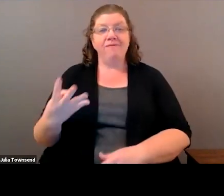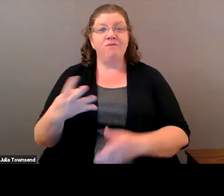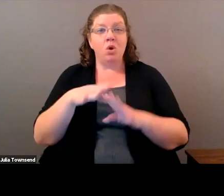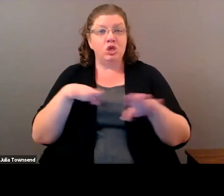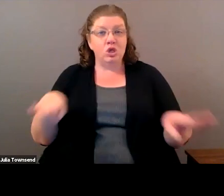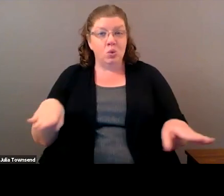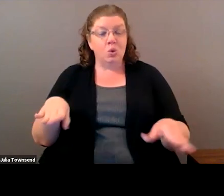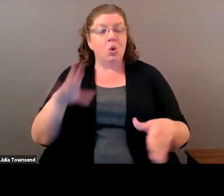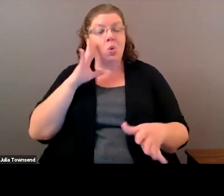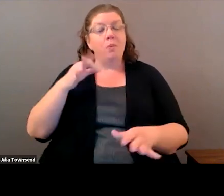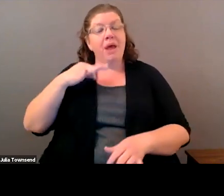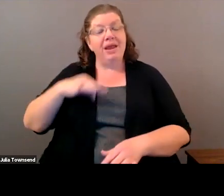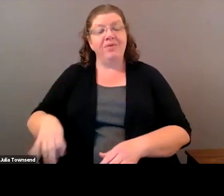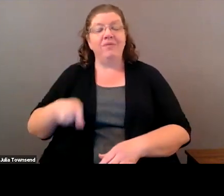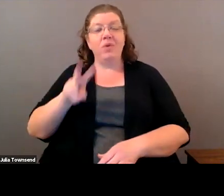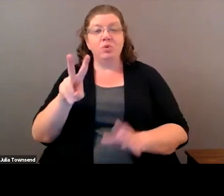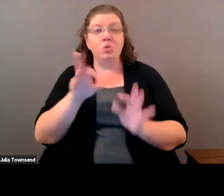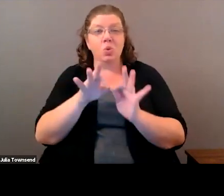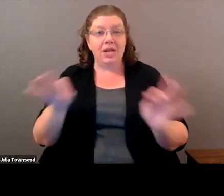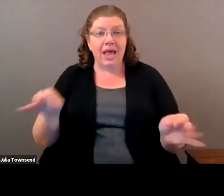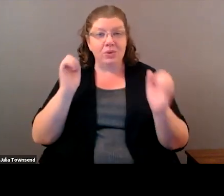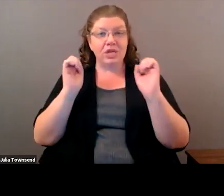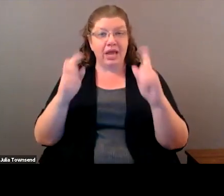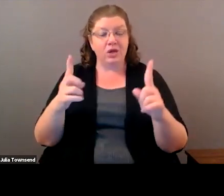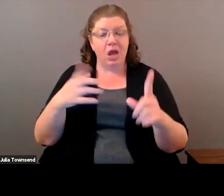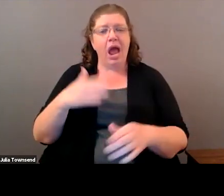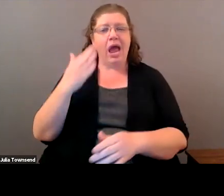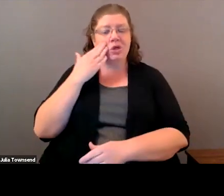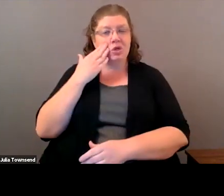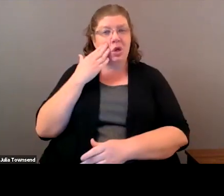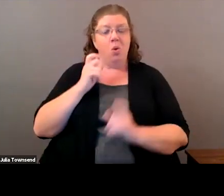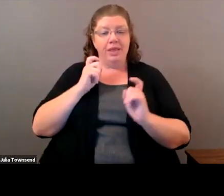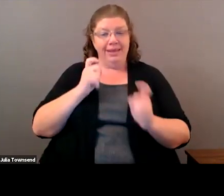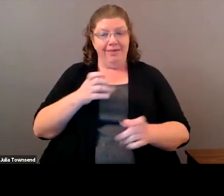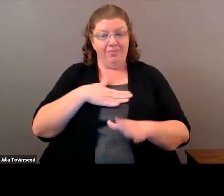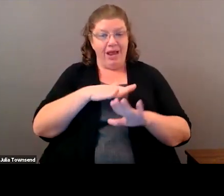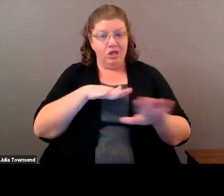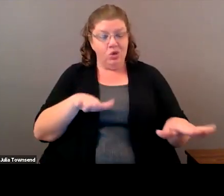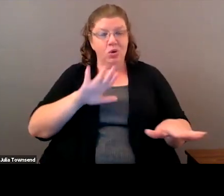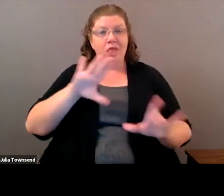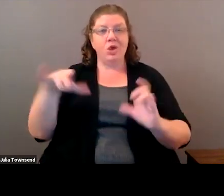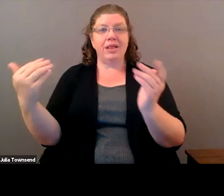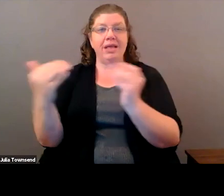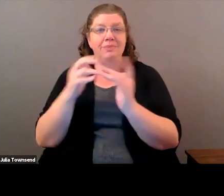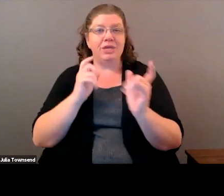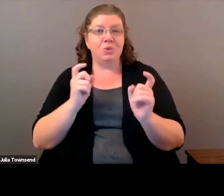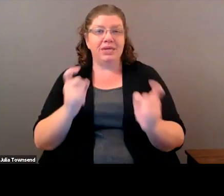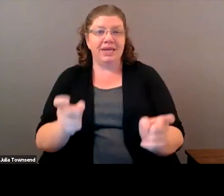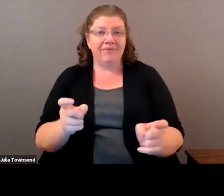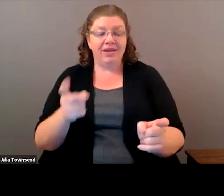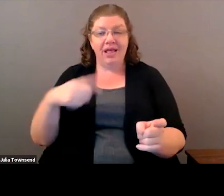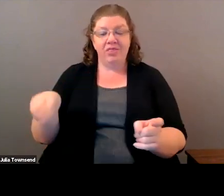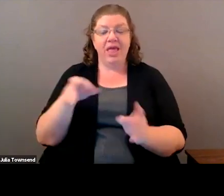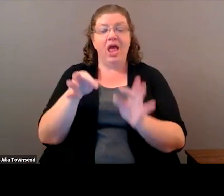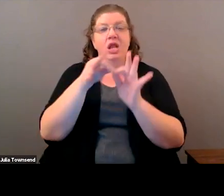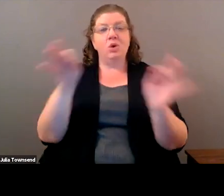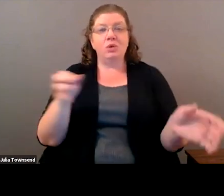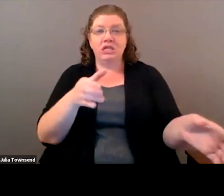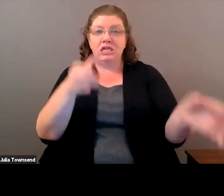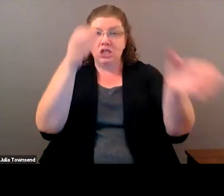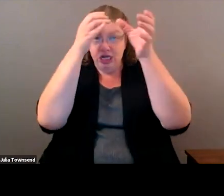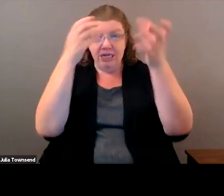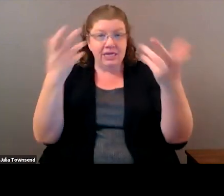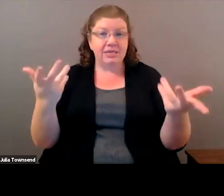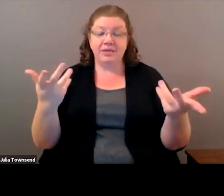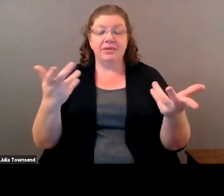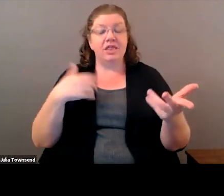dual language education, I know firsthand the gift my children and their classmates were given. They are linguistic geniuses. They